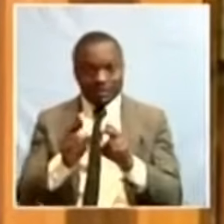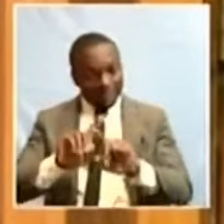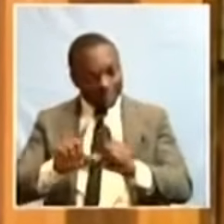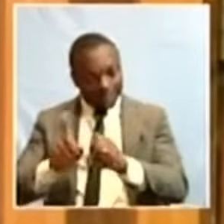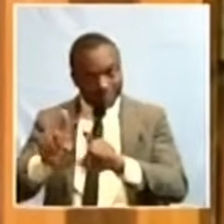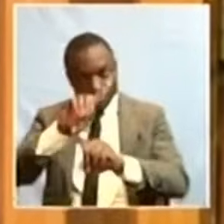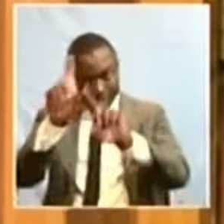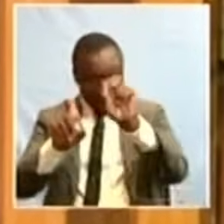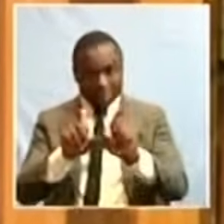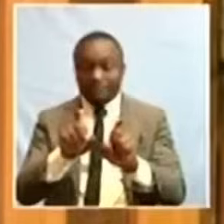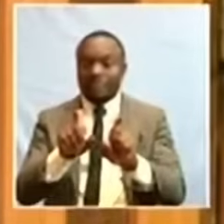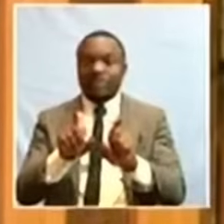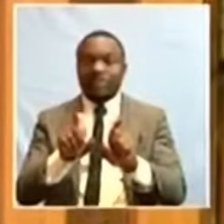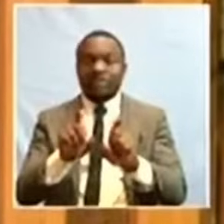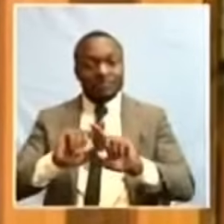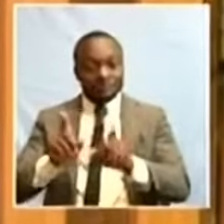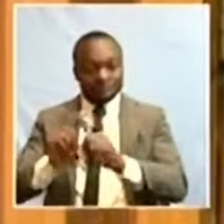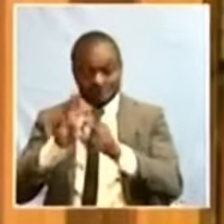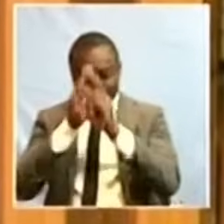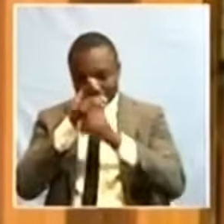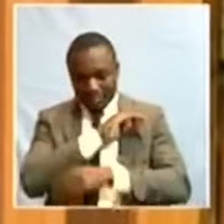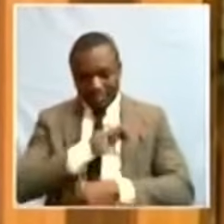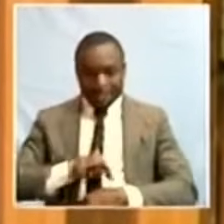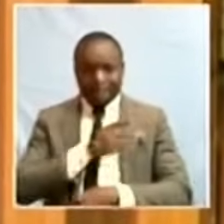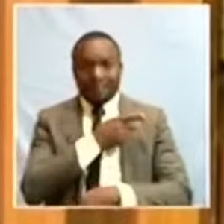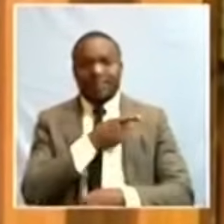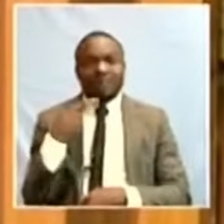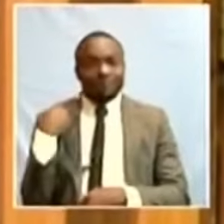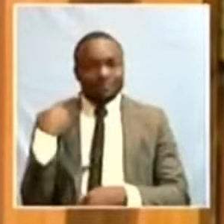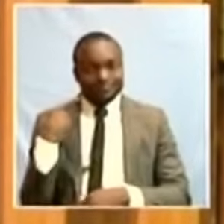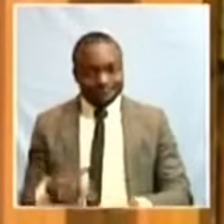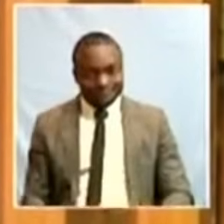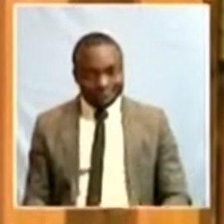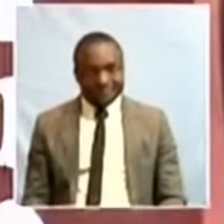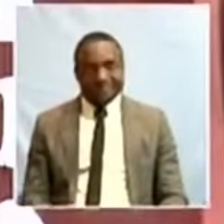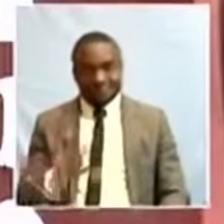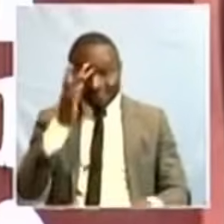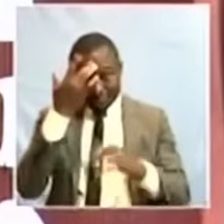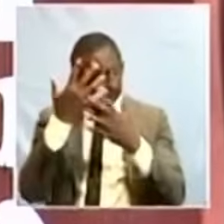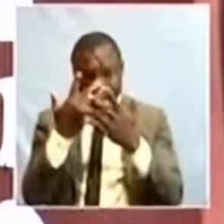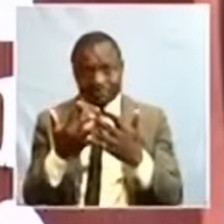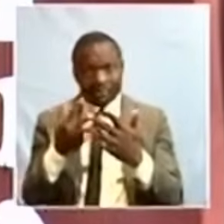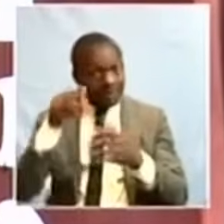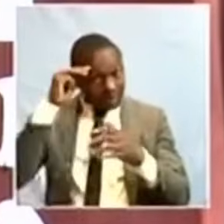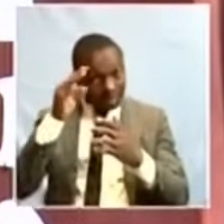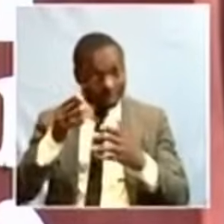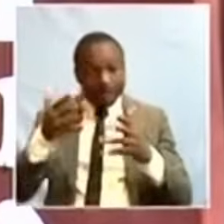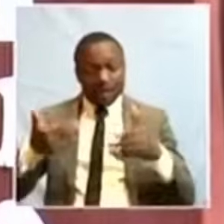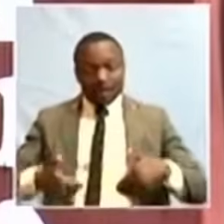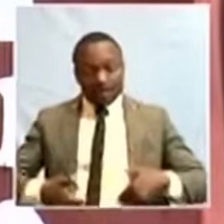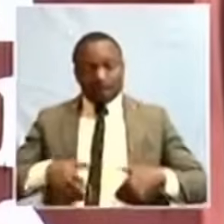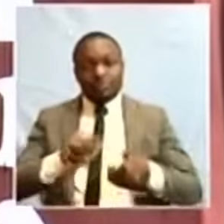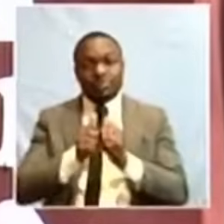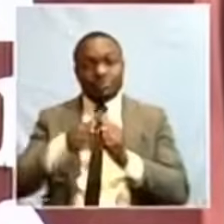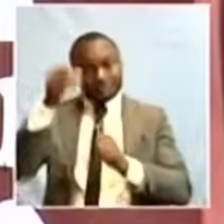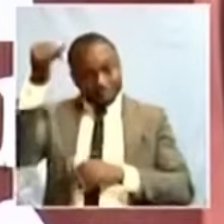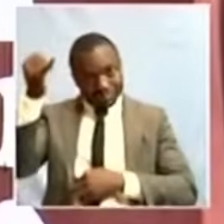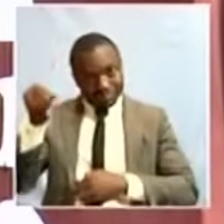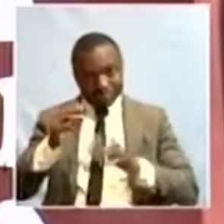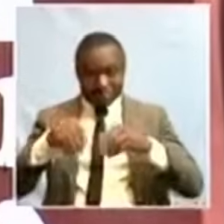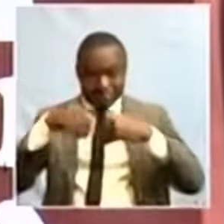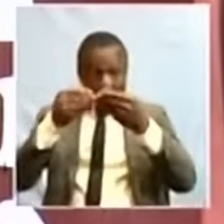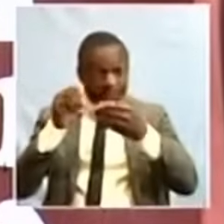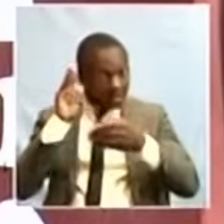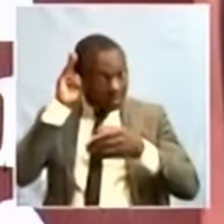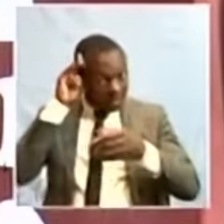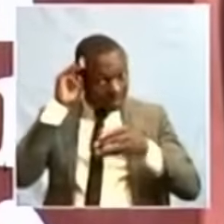questions without notice from various members of Parliament. Of course, we also expect the Minister of Youth, Sports and Arts to render a